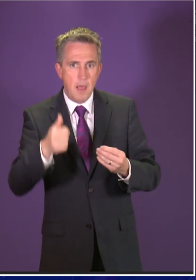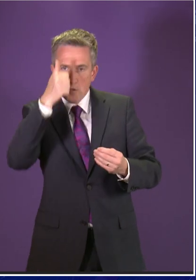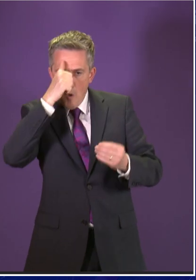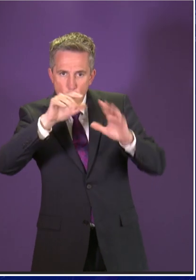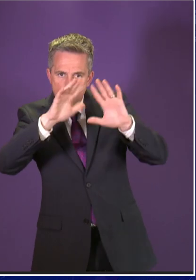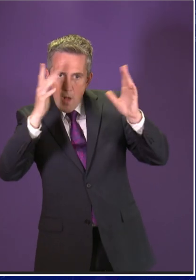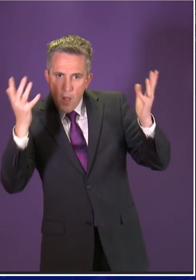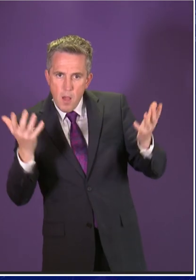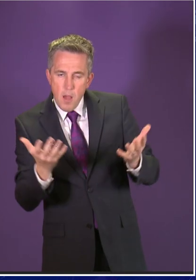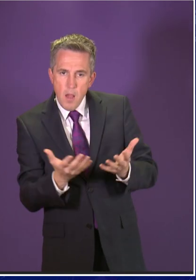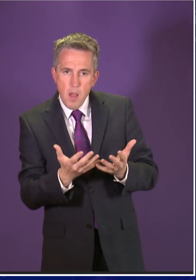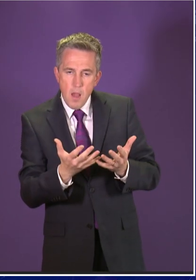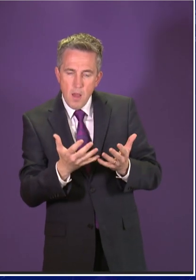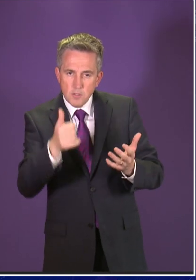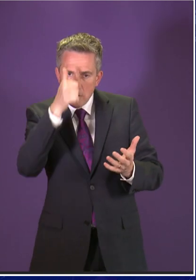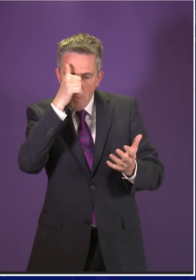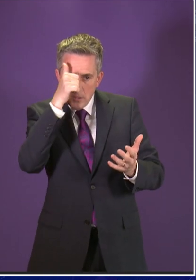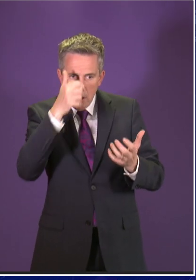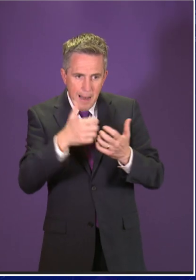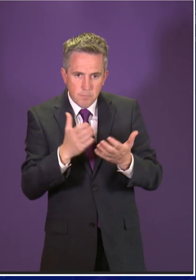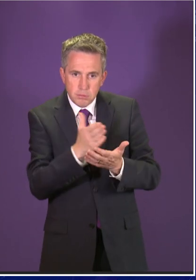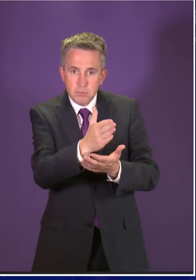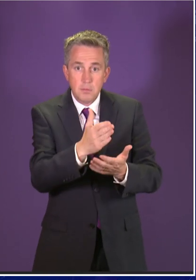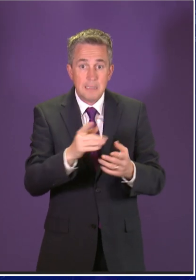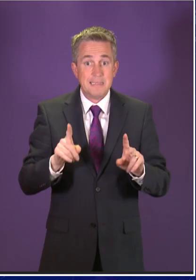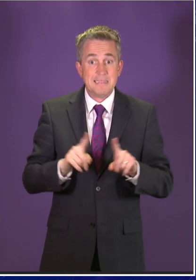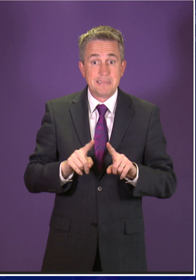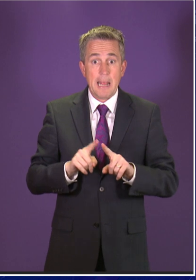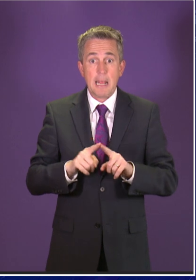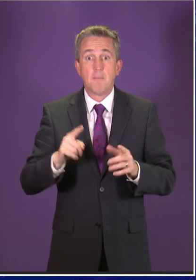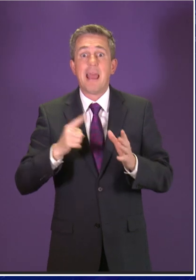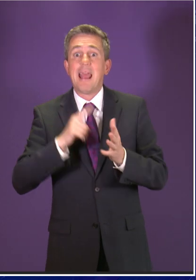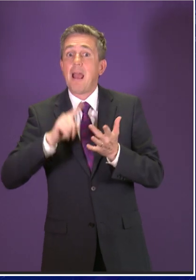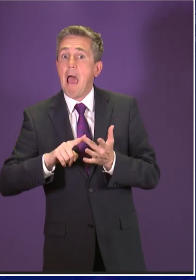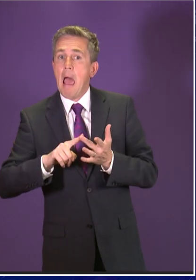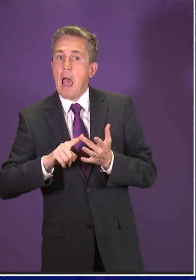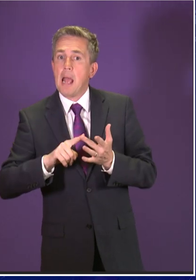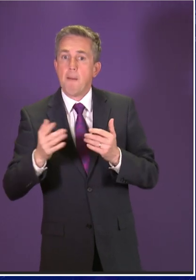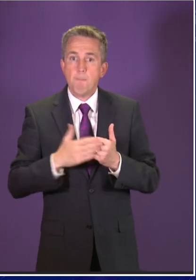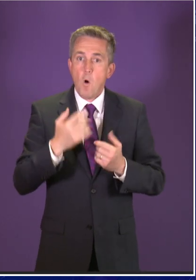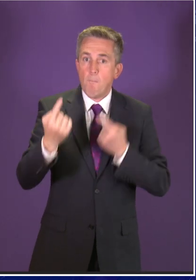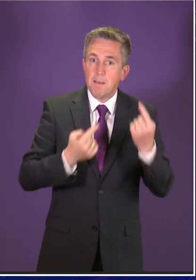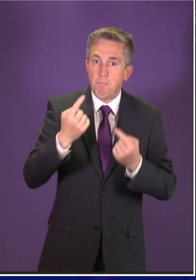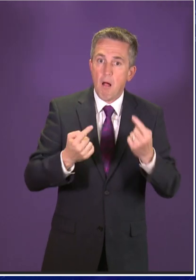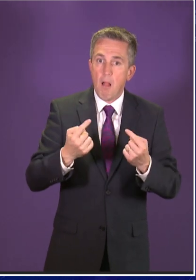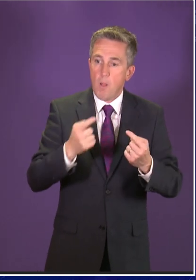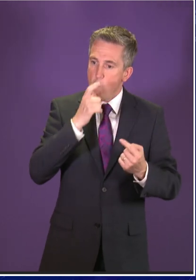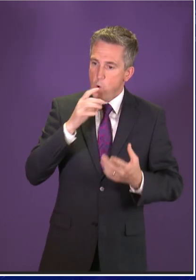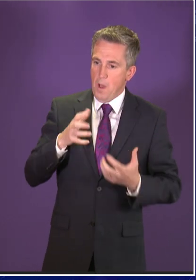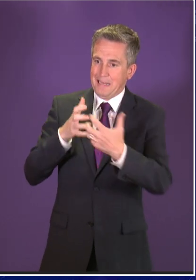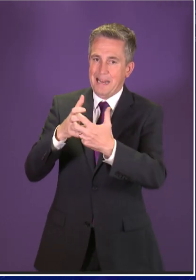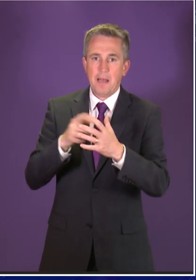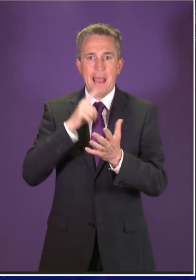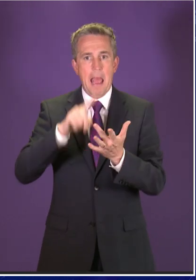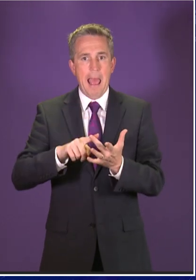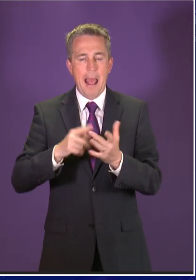world around it. So more people use it, so it gets even smarter. The same is true of the future artificial intelligence systems we'll have. The more people are diagnosed on a medical